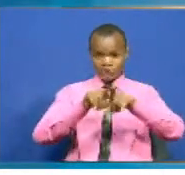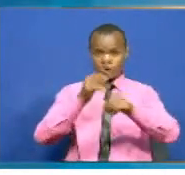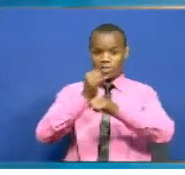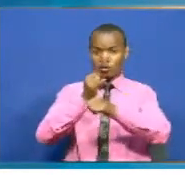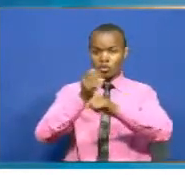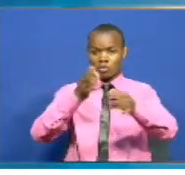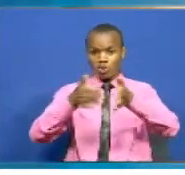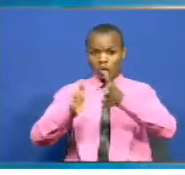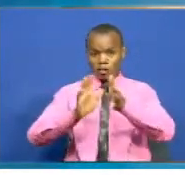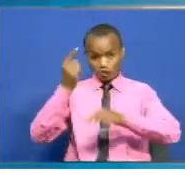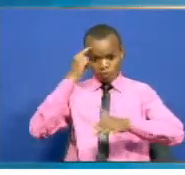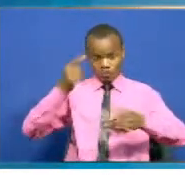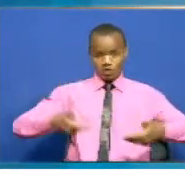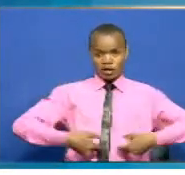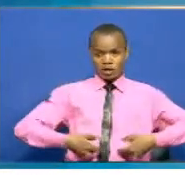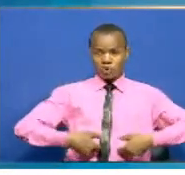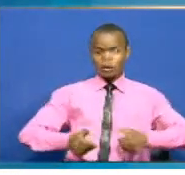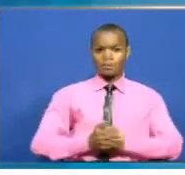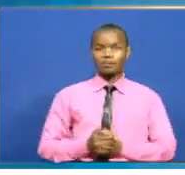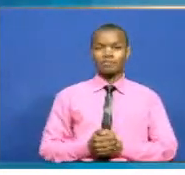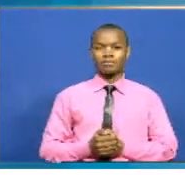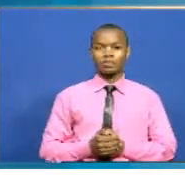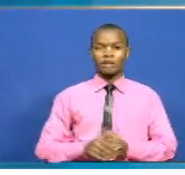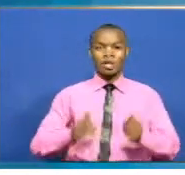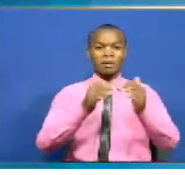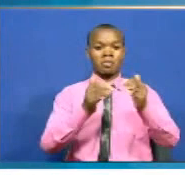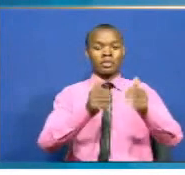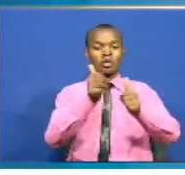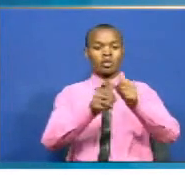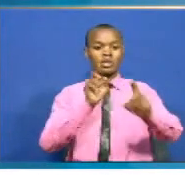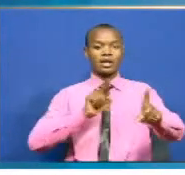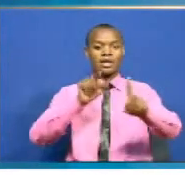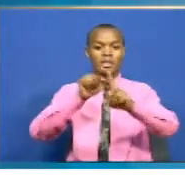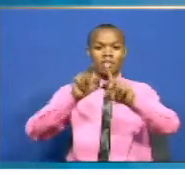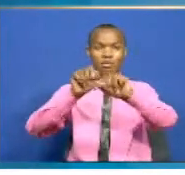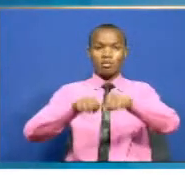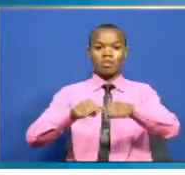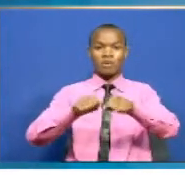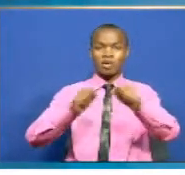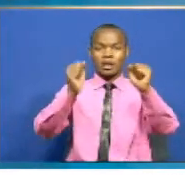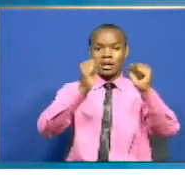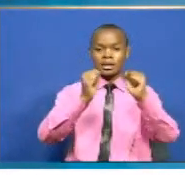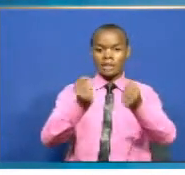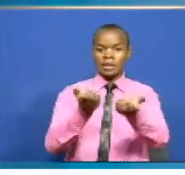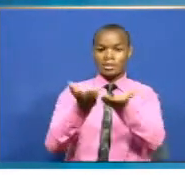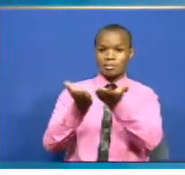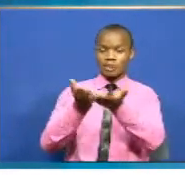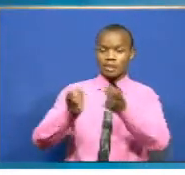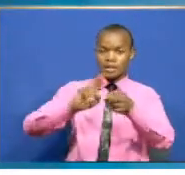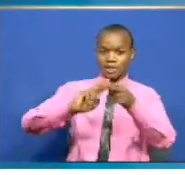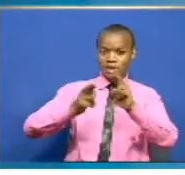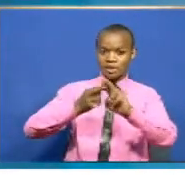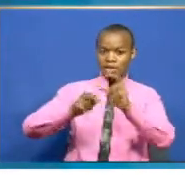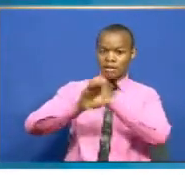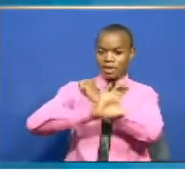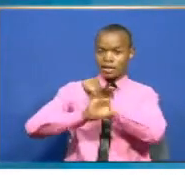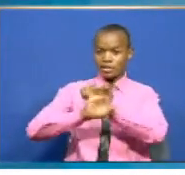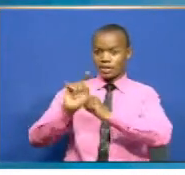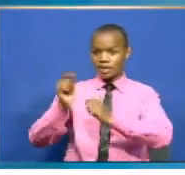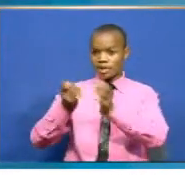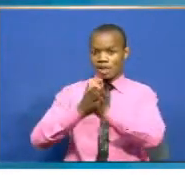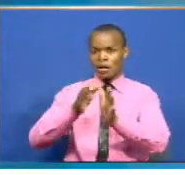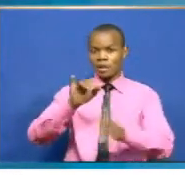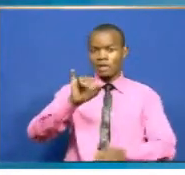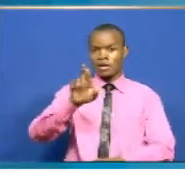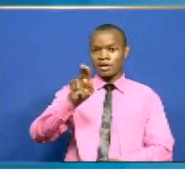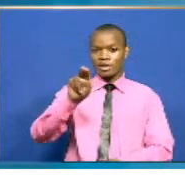for the young population. It's a forum that also seeks to strengthen trade relations between our country and Iran. We will be giving you